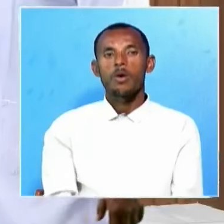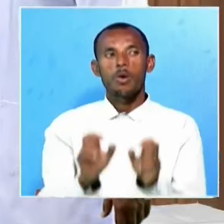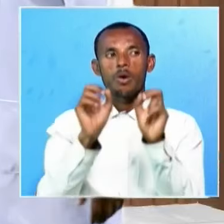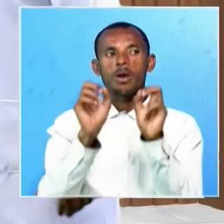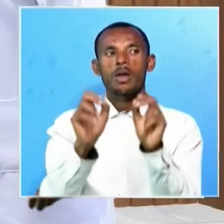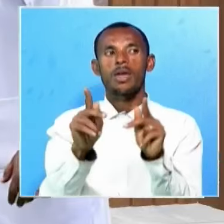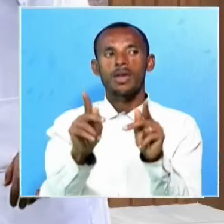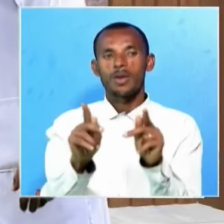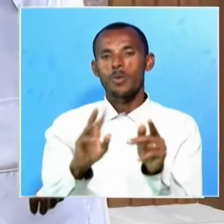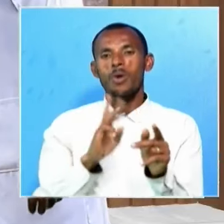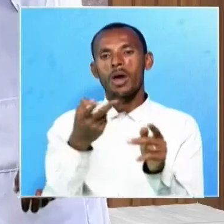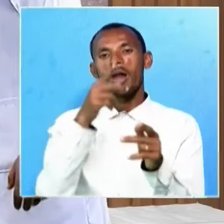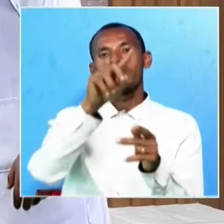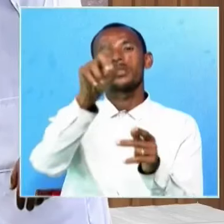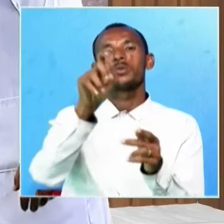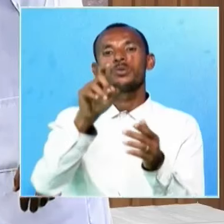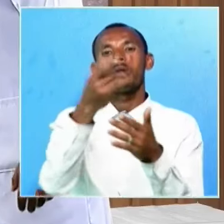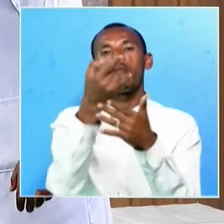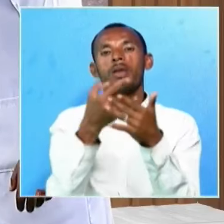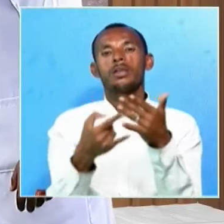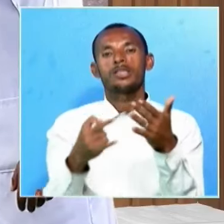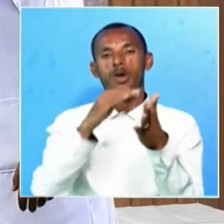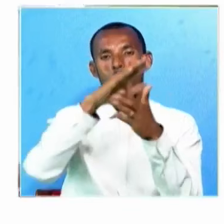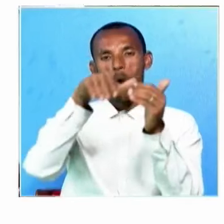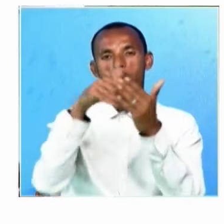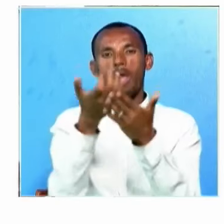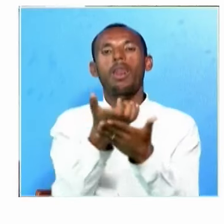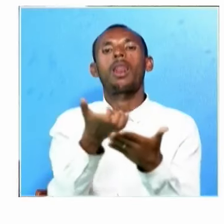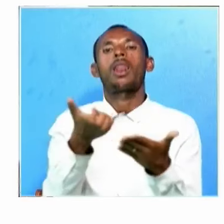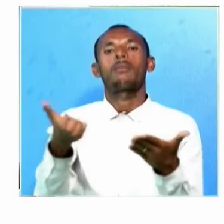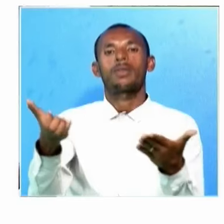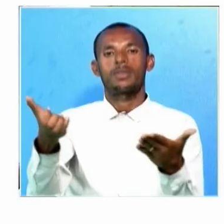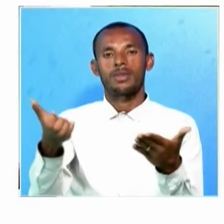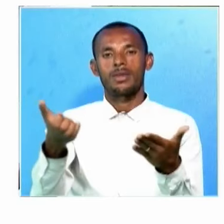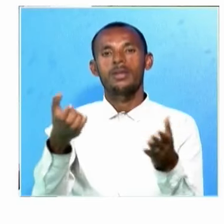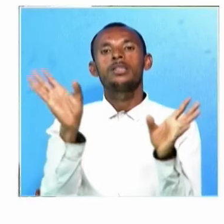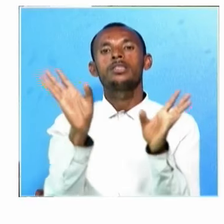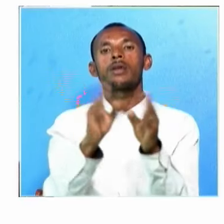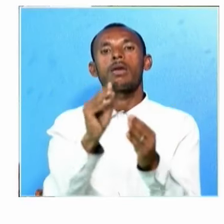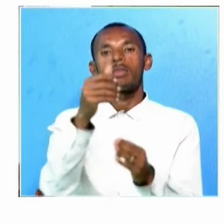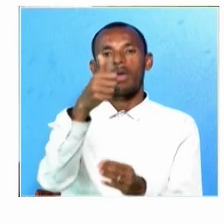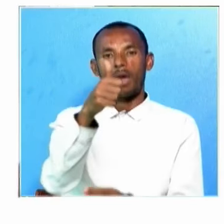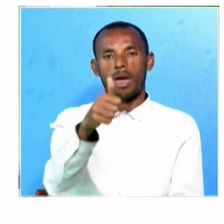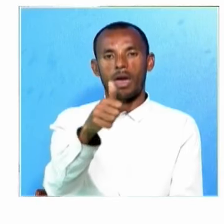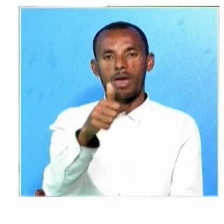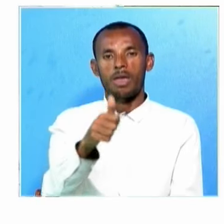Okay, we are asked to list all elements of set A.